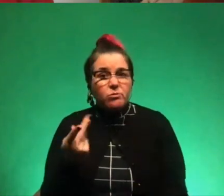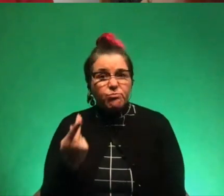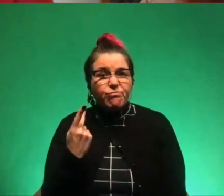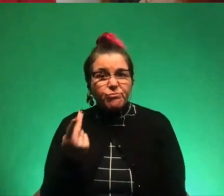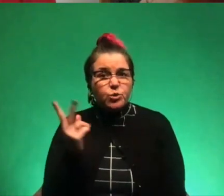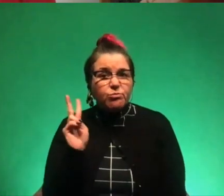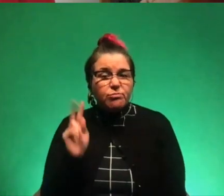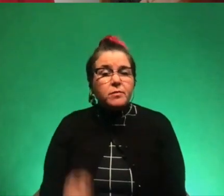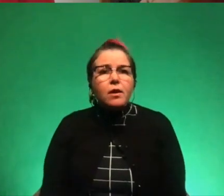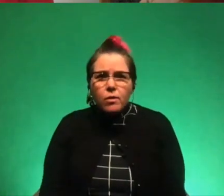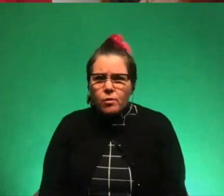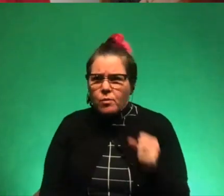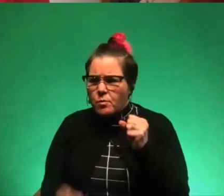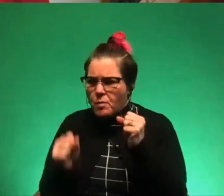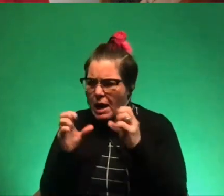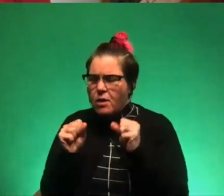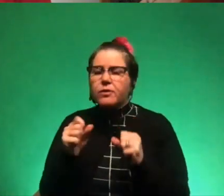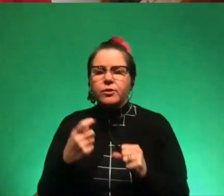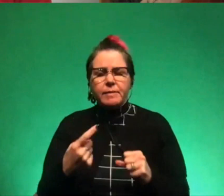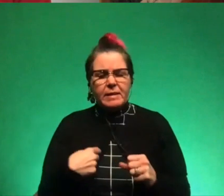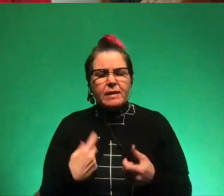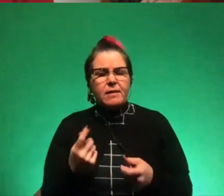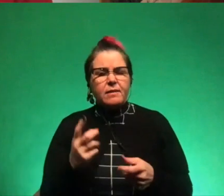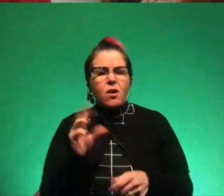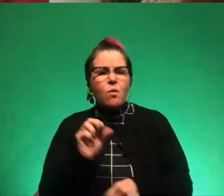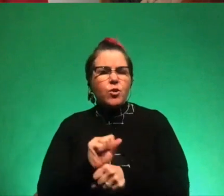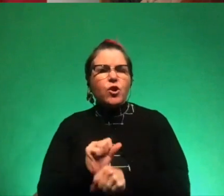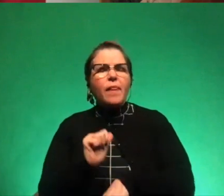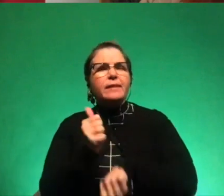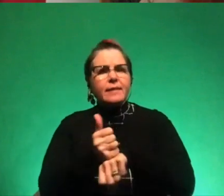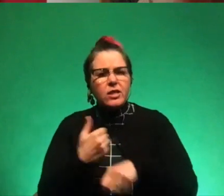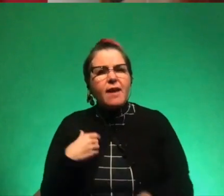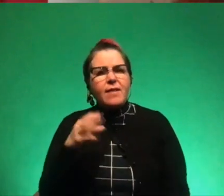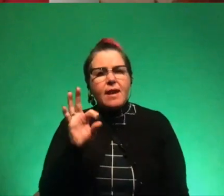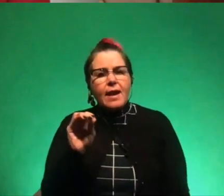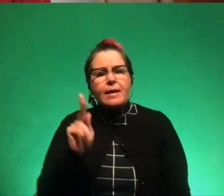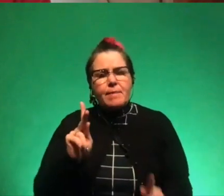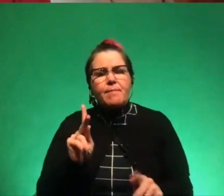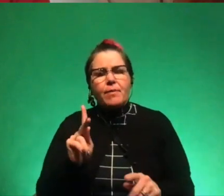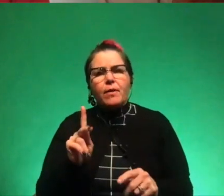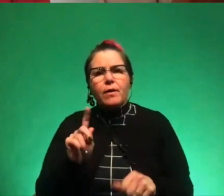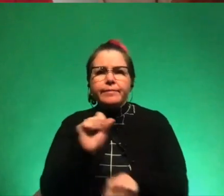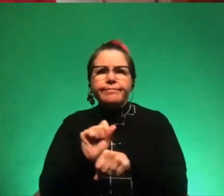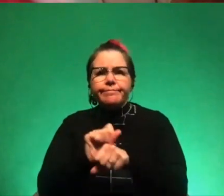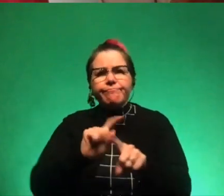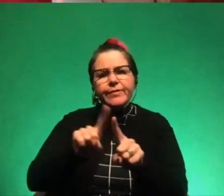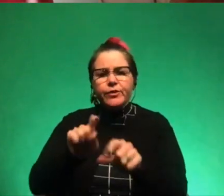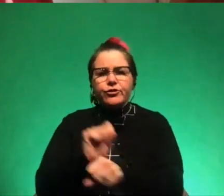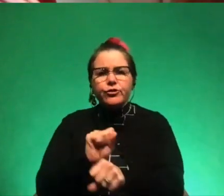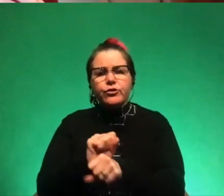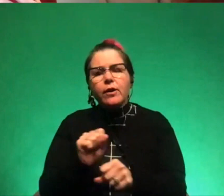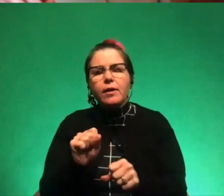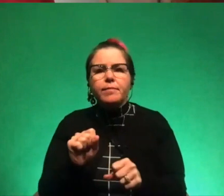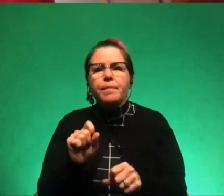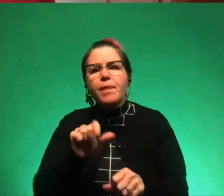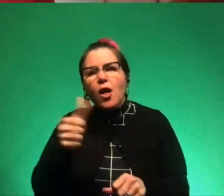us. Just me and a colleague. On station, there's over 90 people doing all sorts of different jobs, a lot of tradespeople,